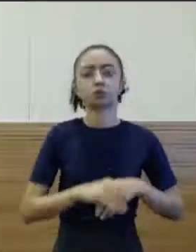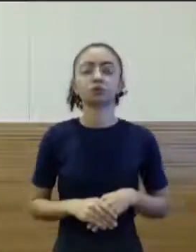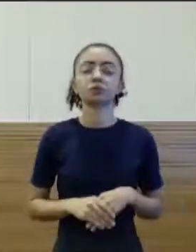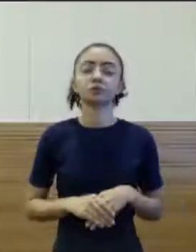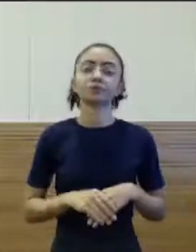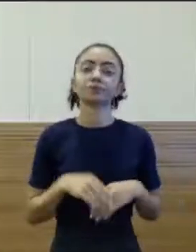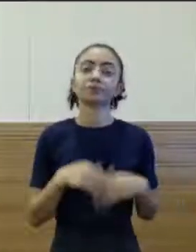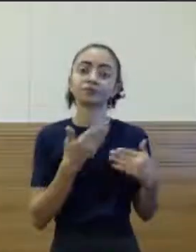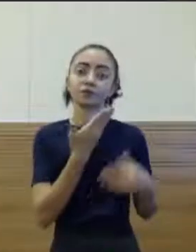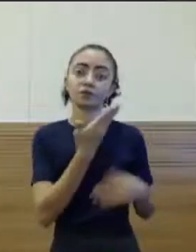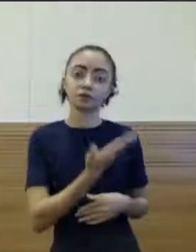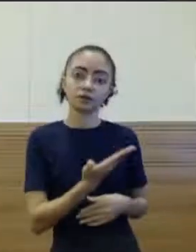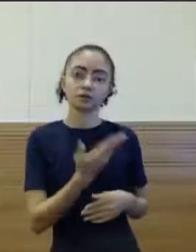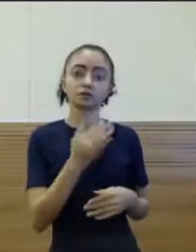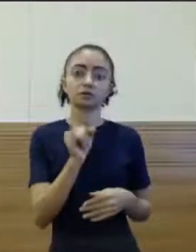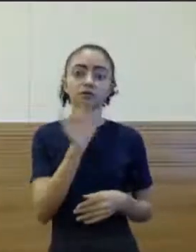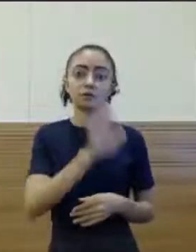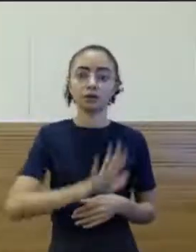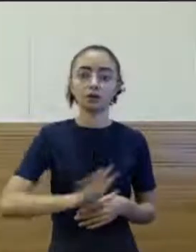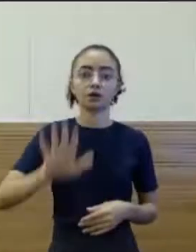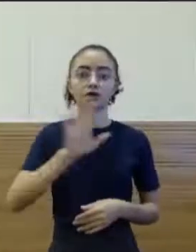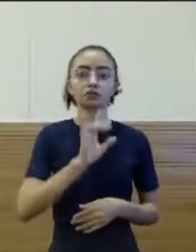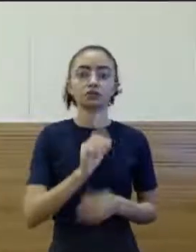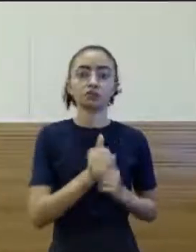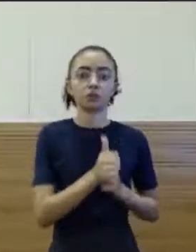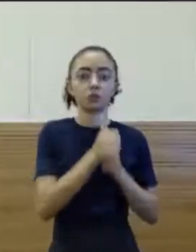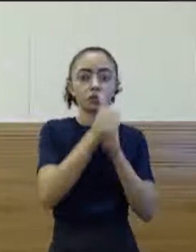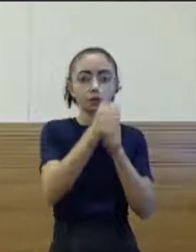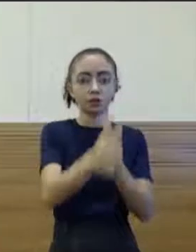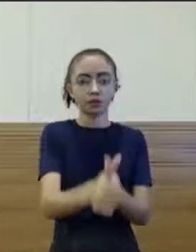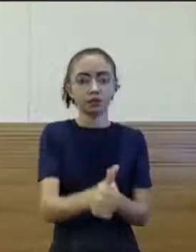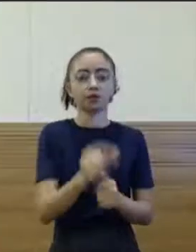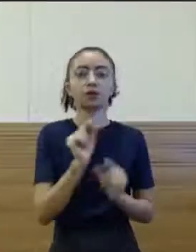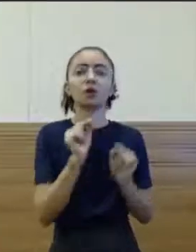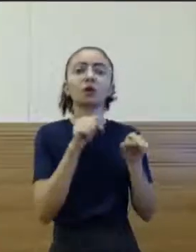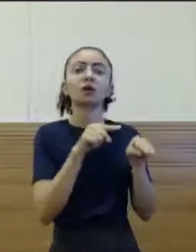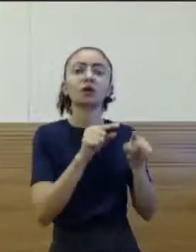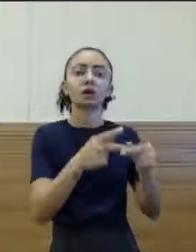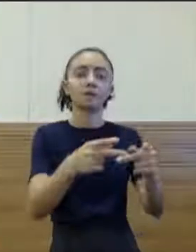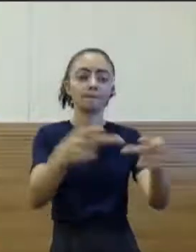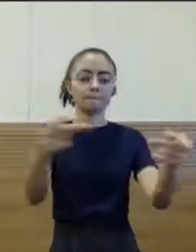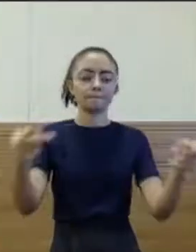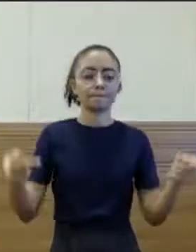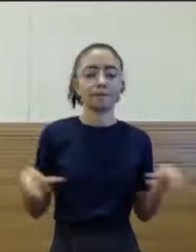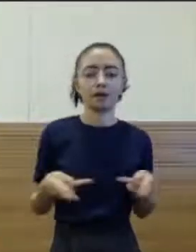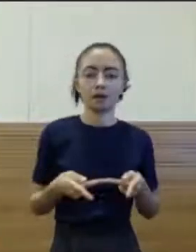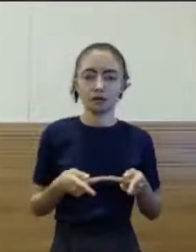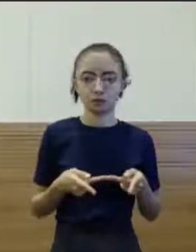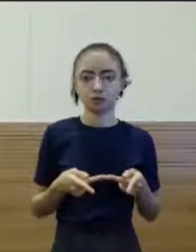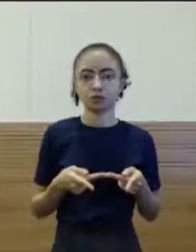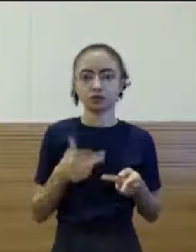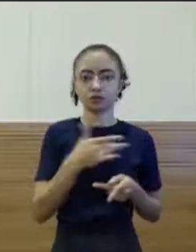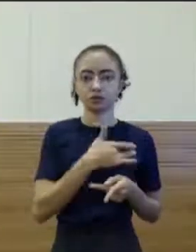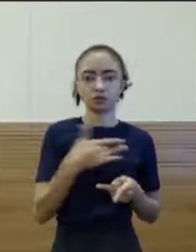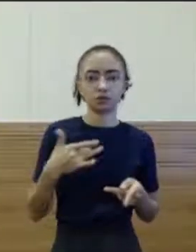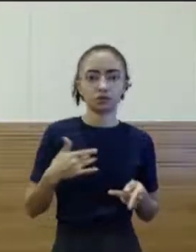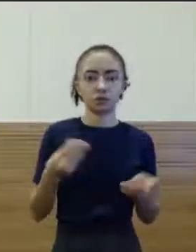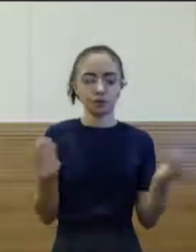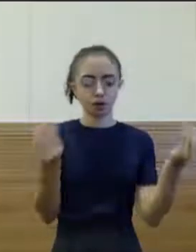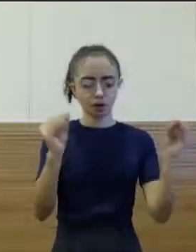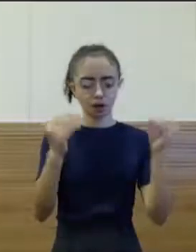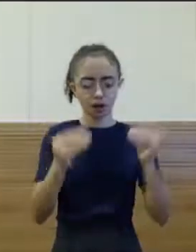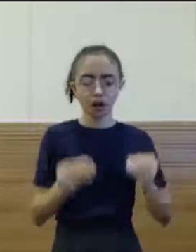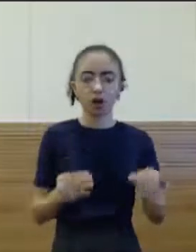guide to provide this guidance, which is a plate, and this plate shows all the food